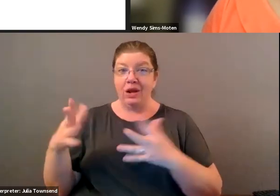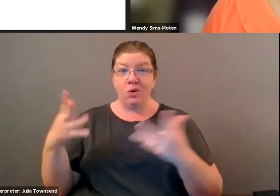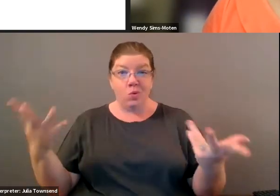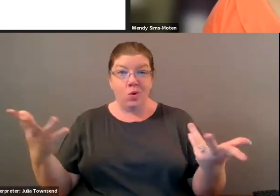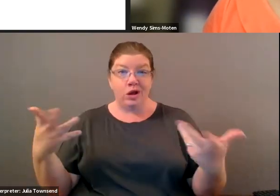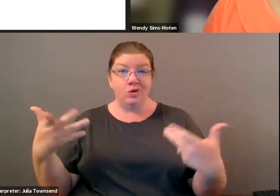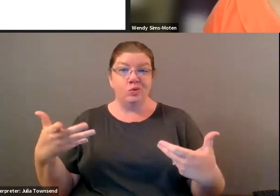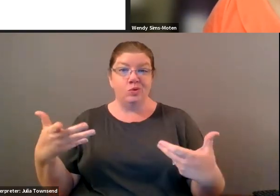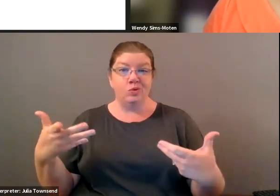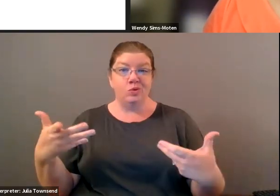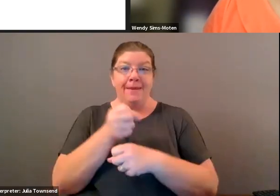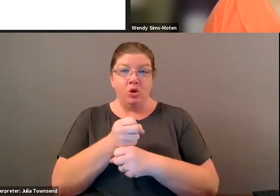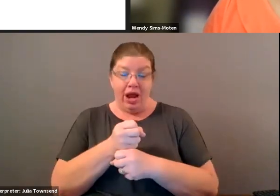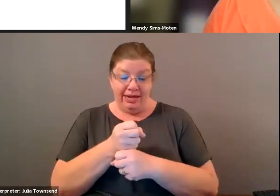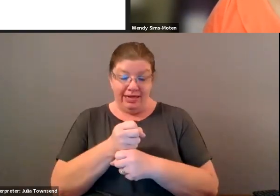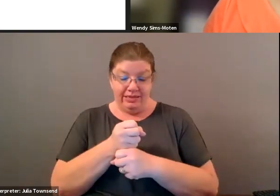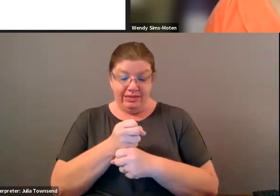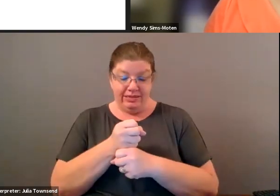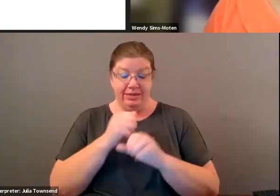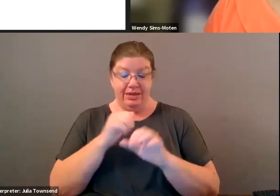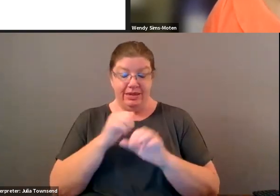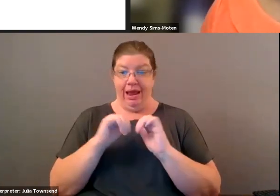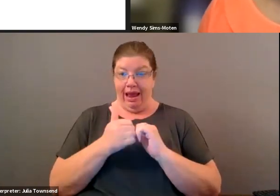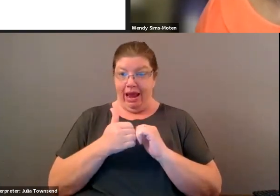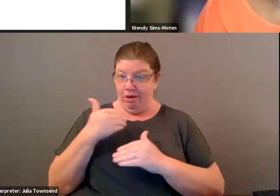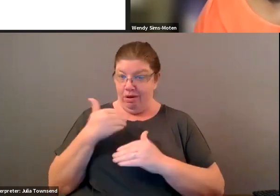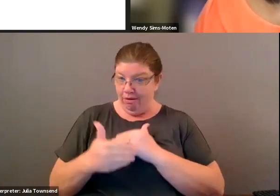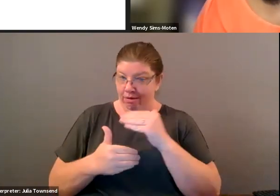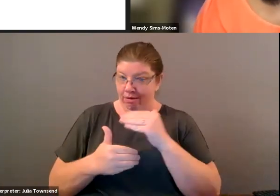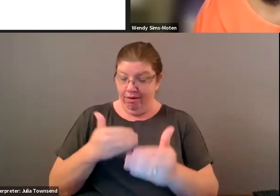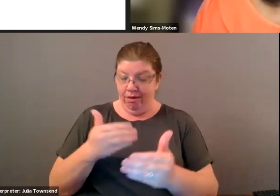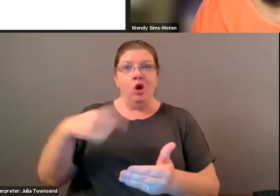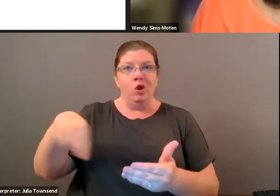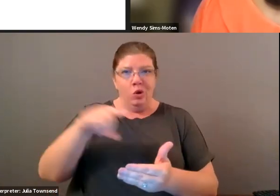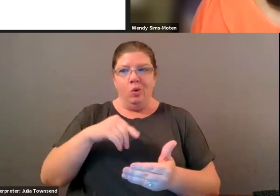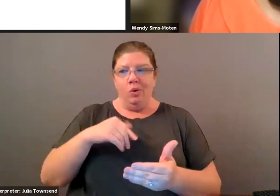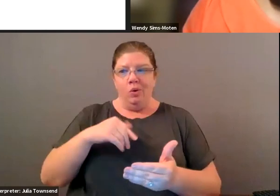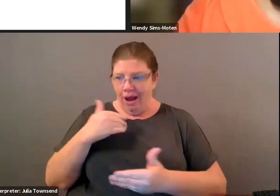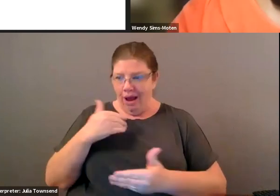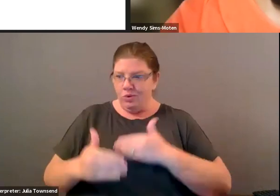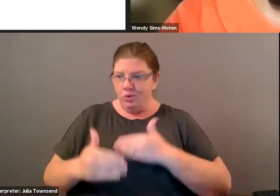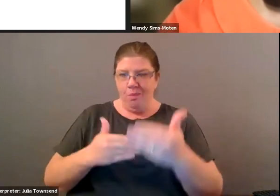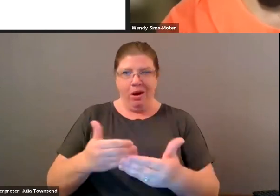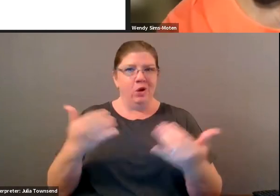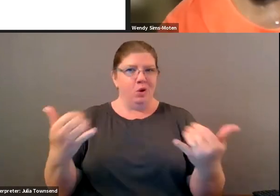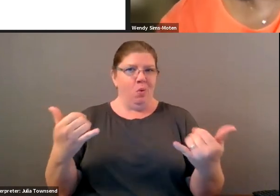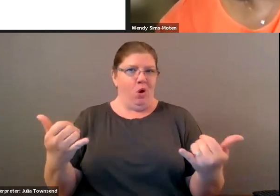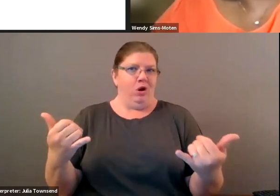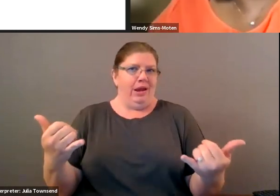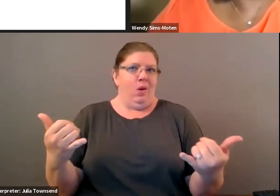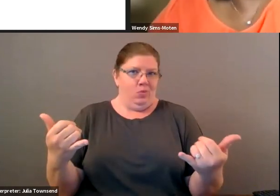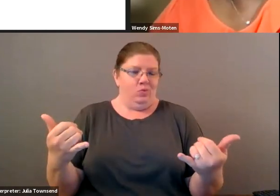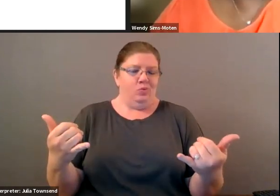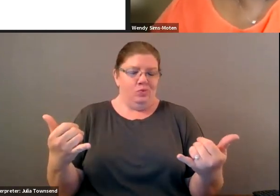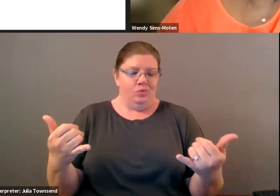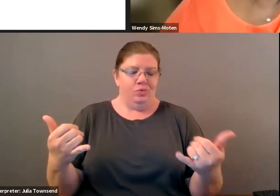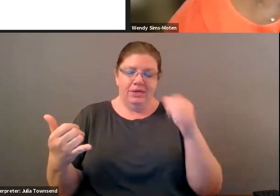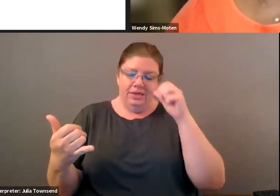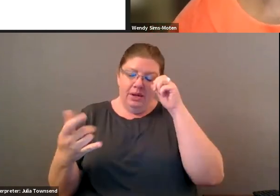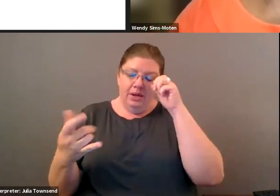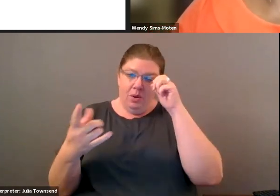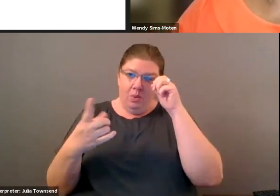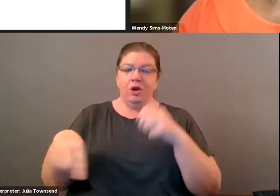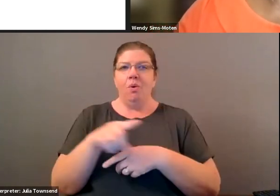summarize how we got to the point, how you got to the point where you are now, where you